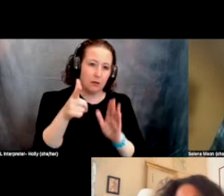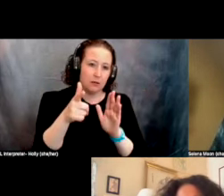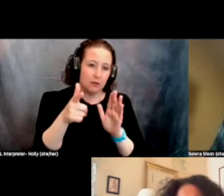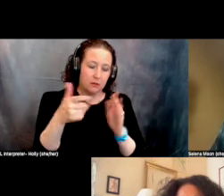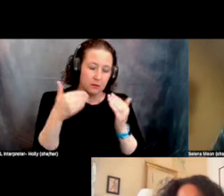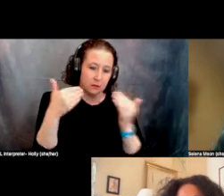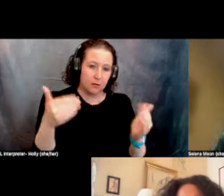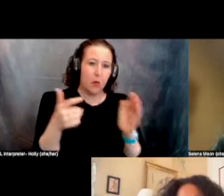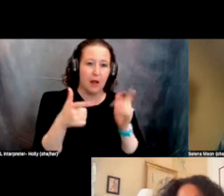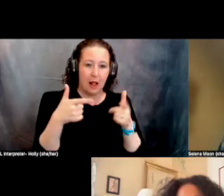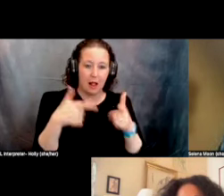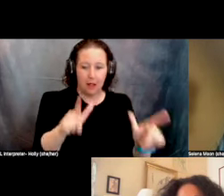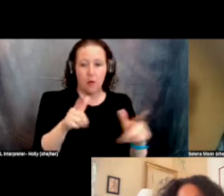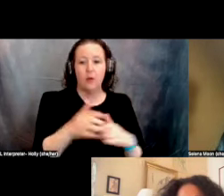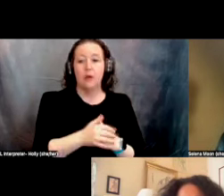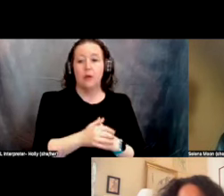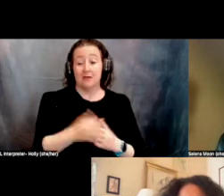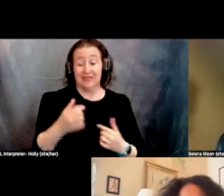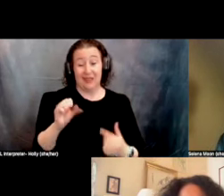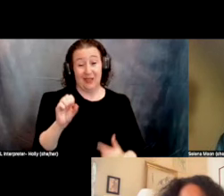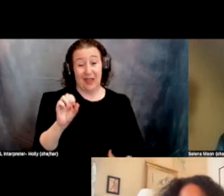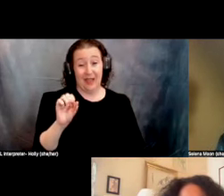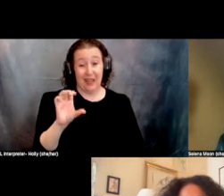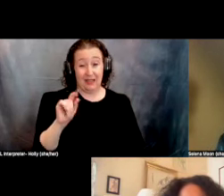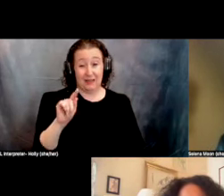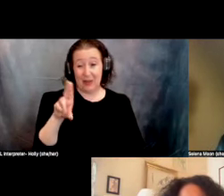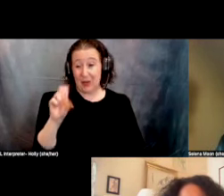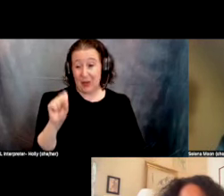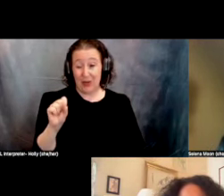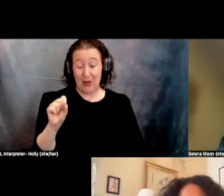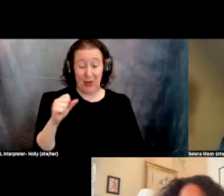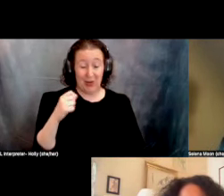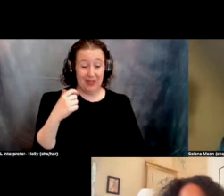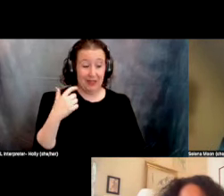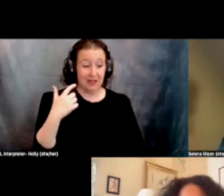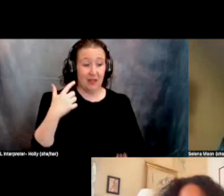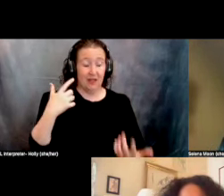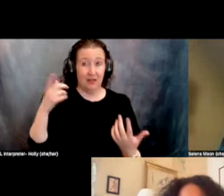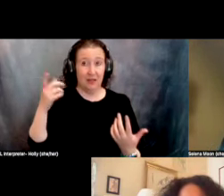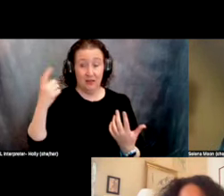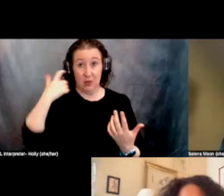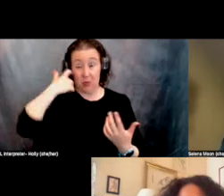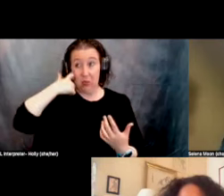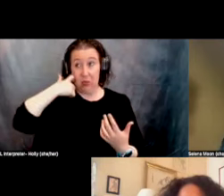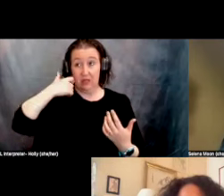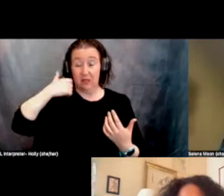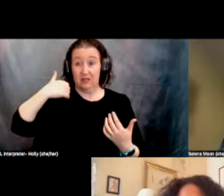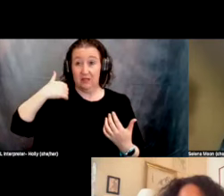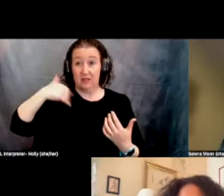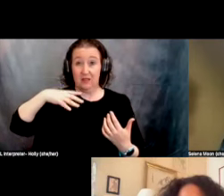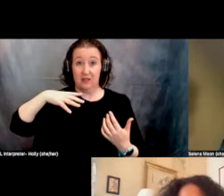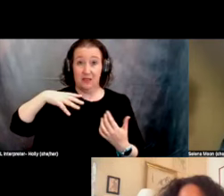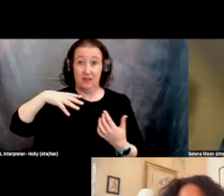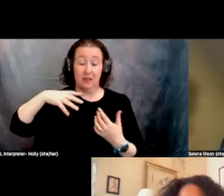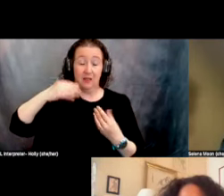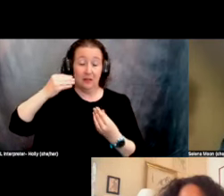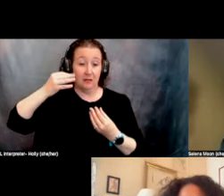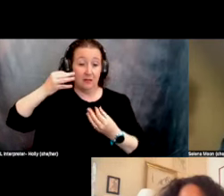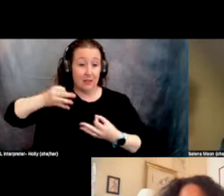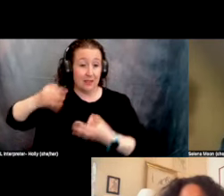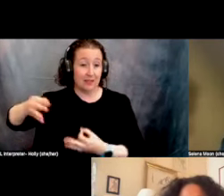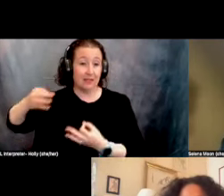decisions potentially coming under threat, and potentially that having repercussions for Americans and some of the rights that we have come to